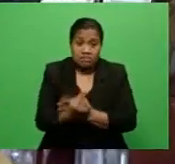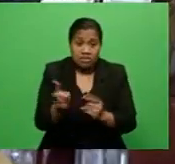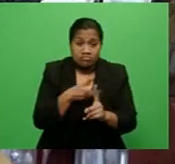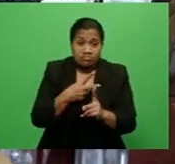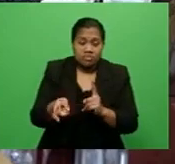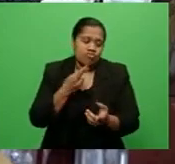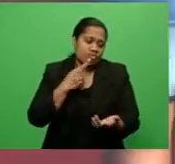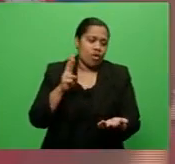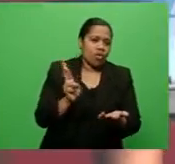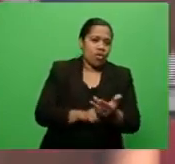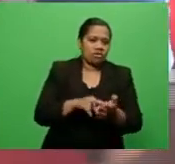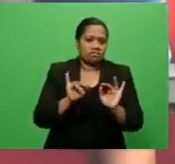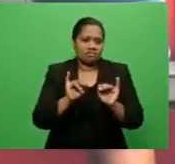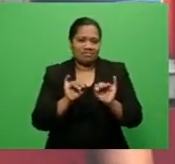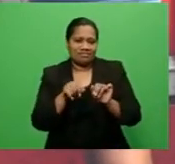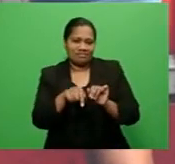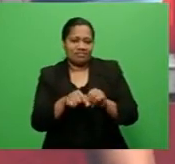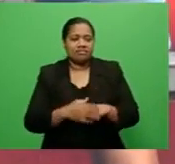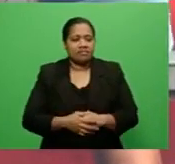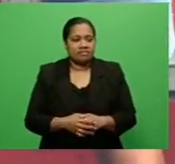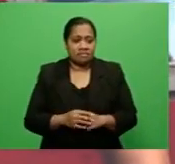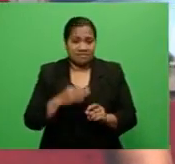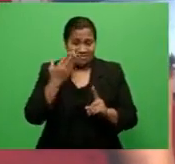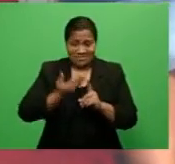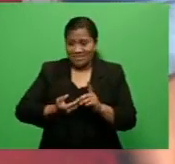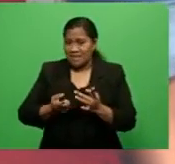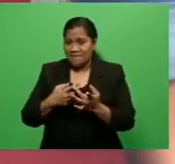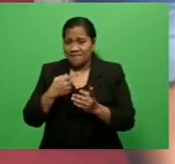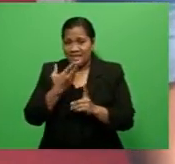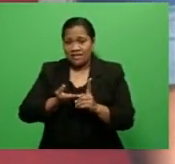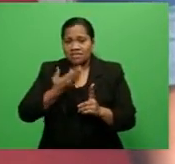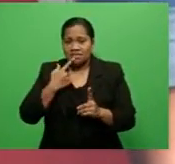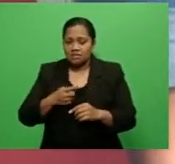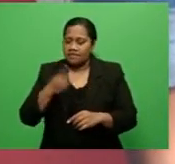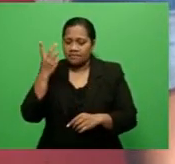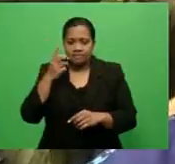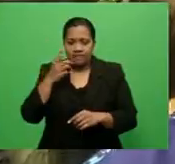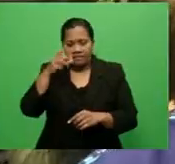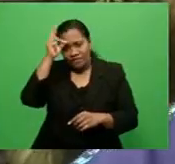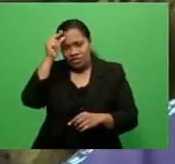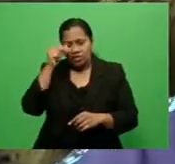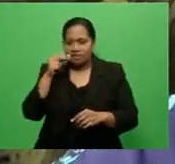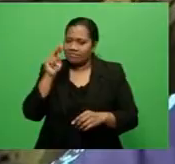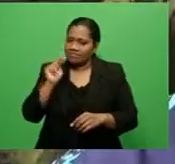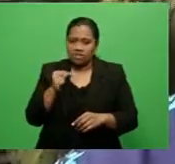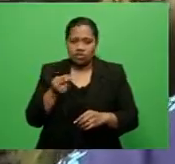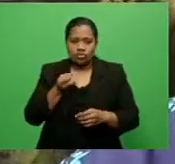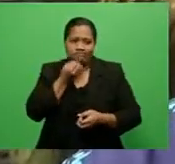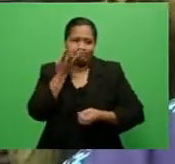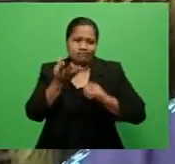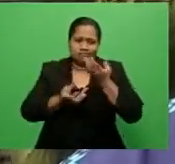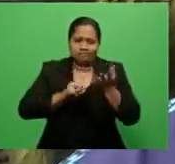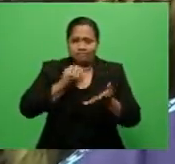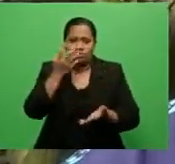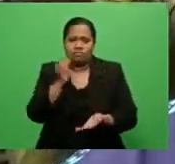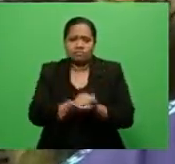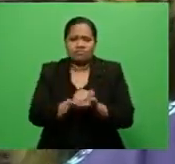Vico, says Fijians need to speak openly about domestic violence. So I was a